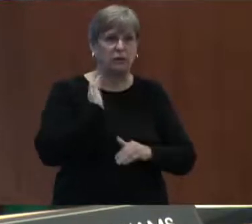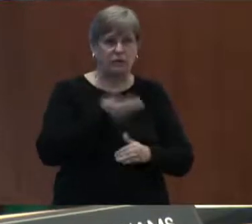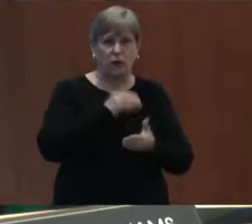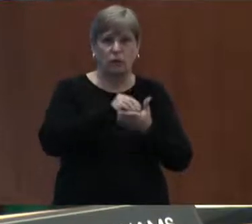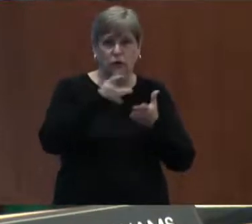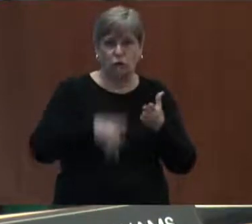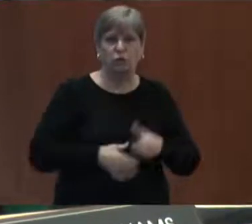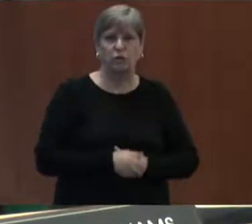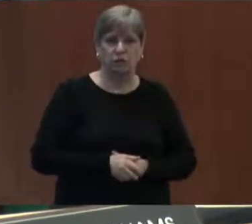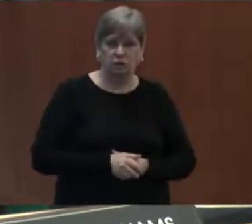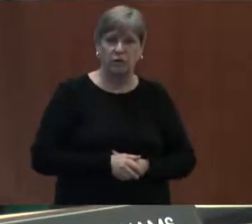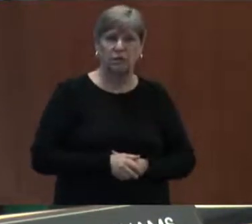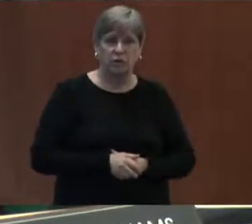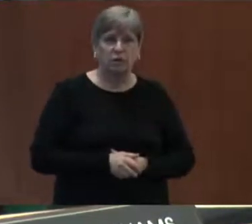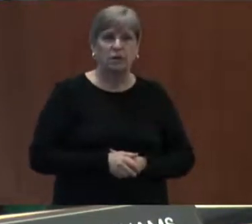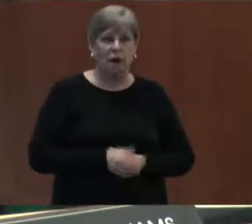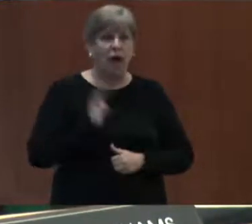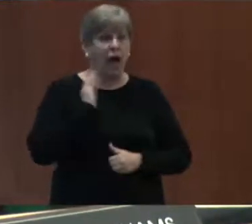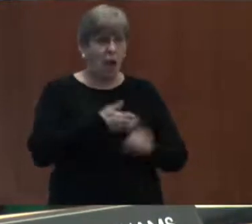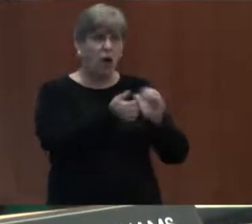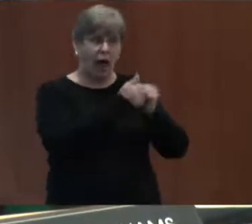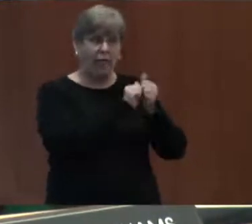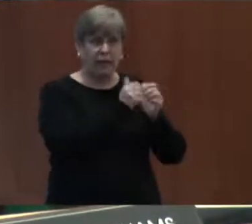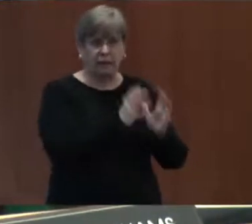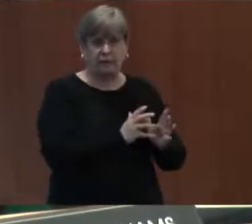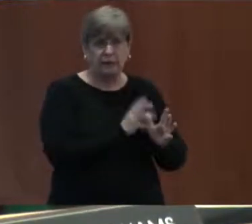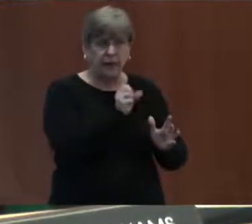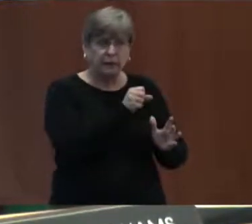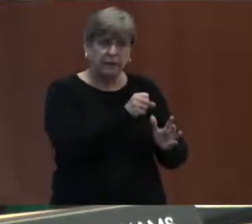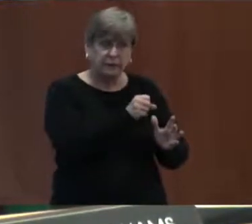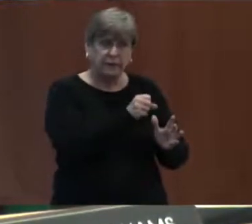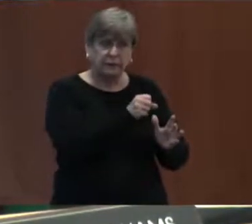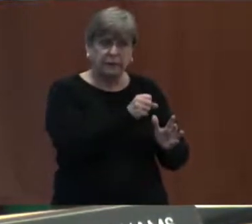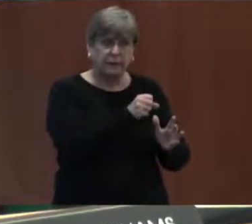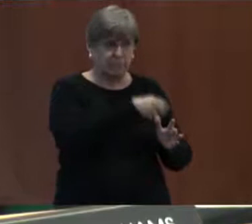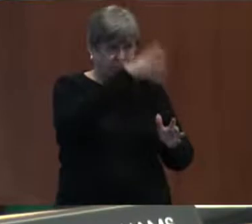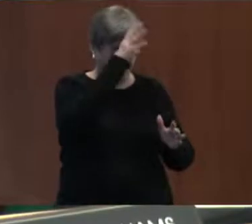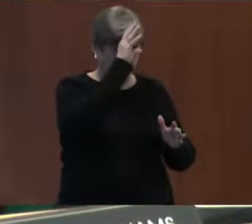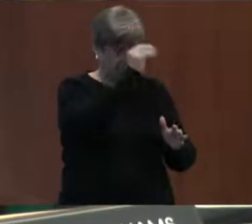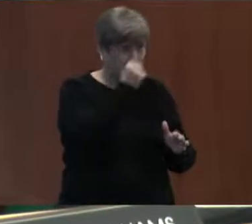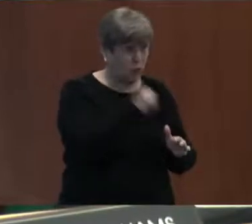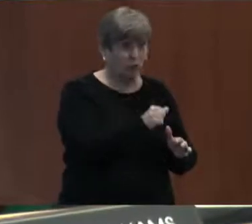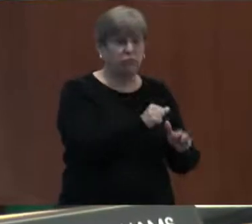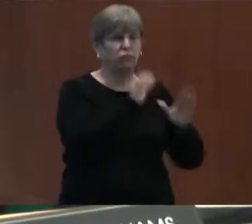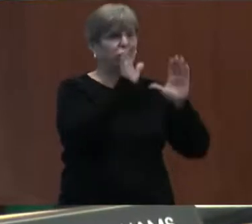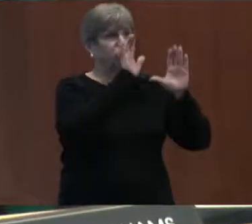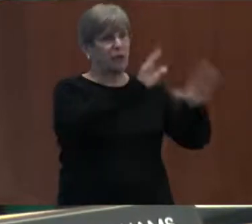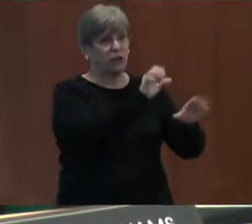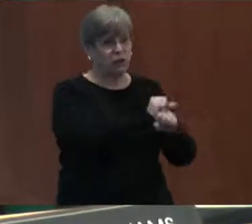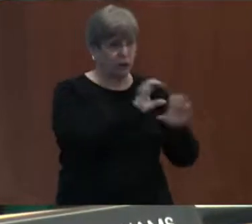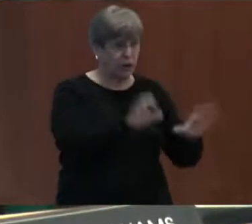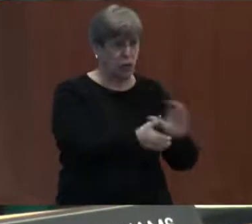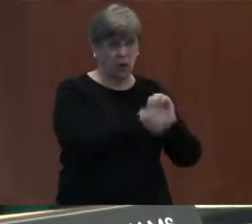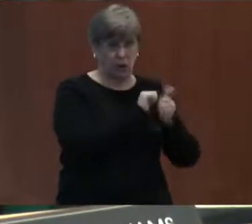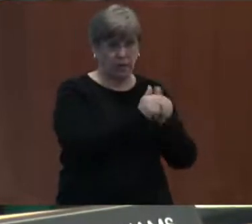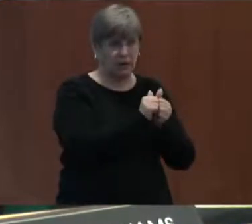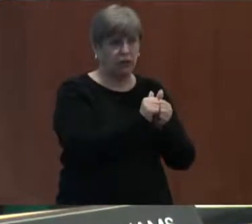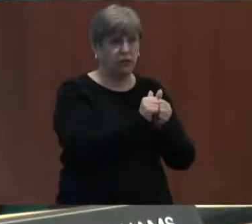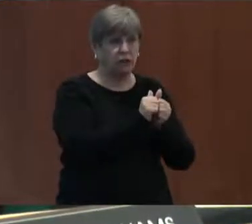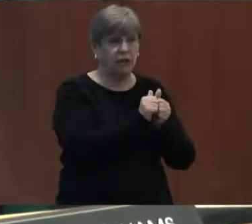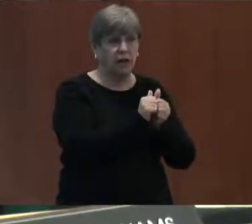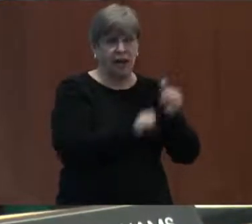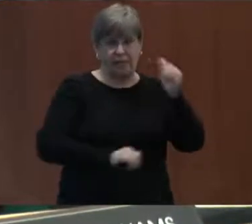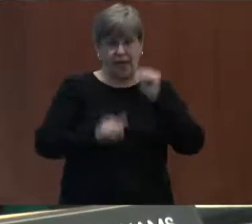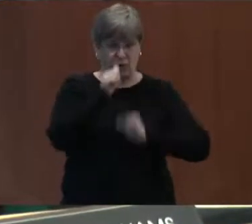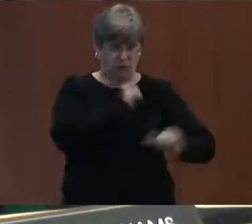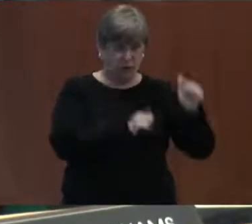students. So not only our athletes, both male and female, and what a tremendous job they do in the competition and the